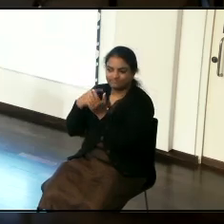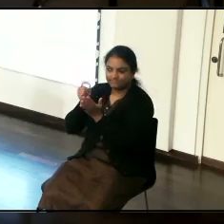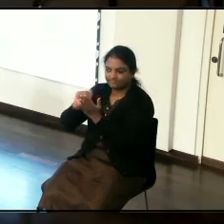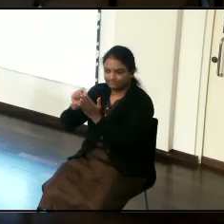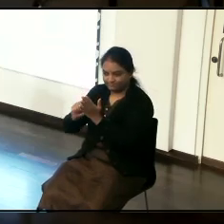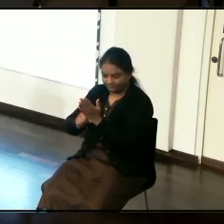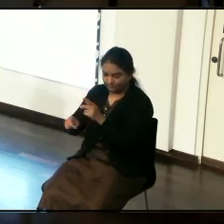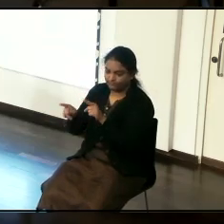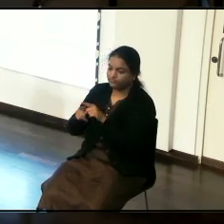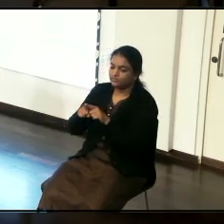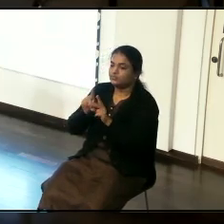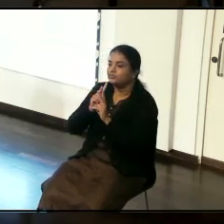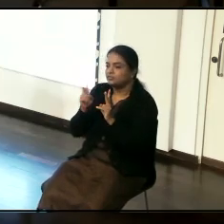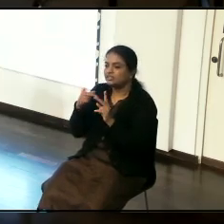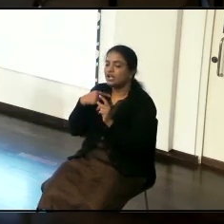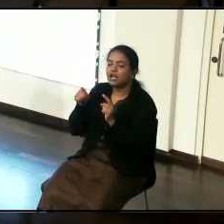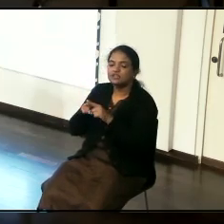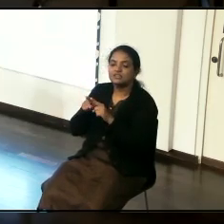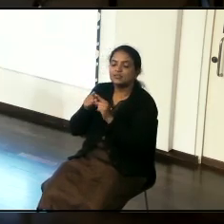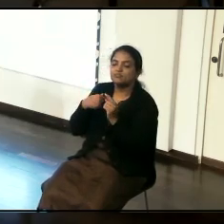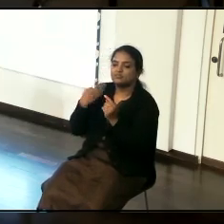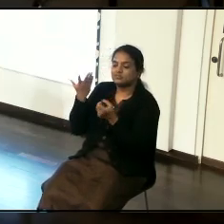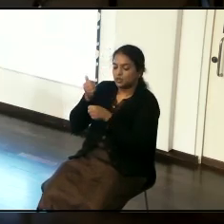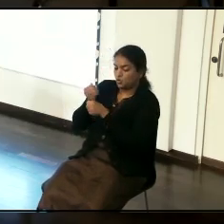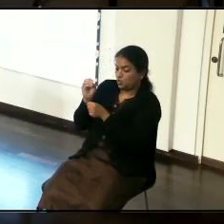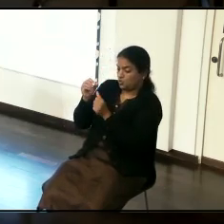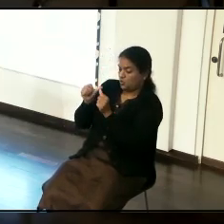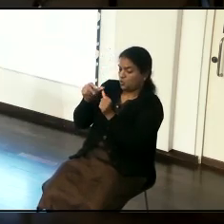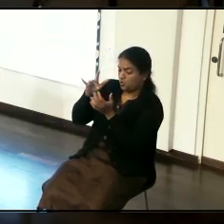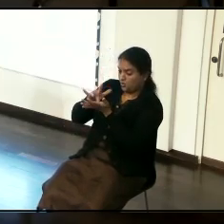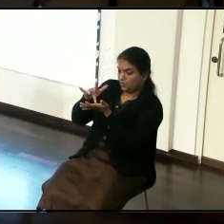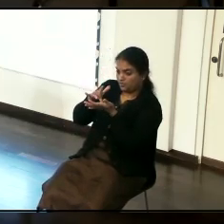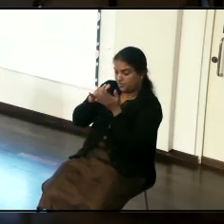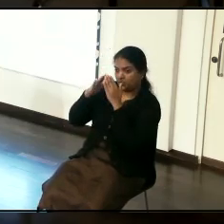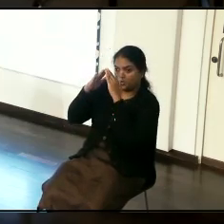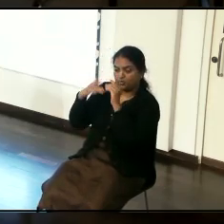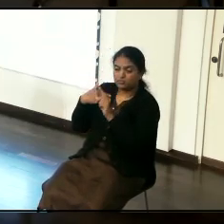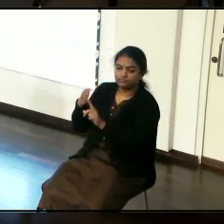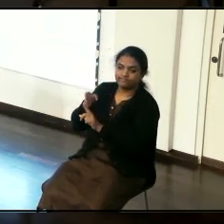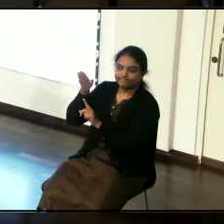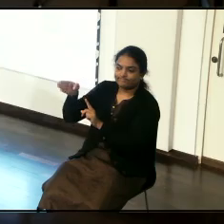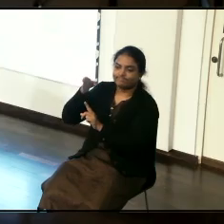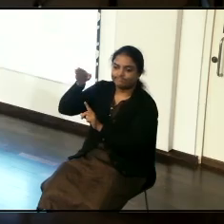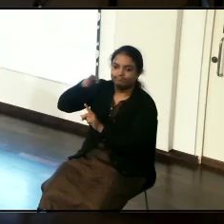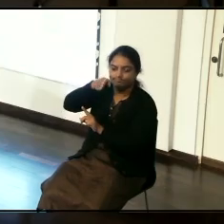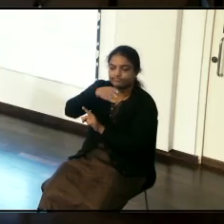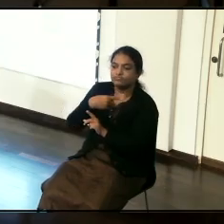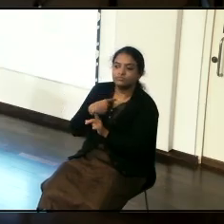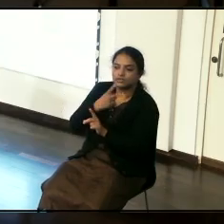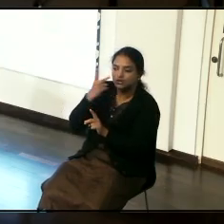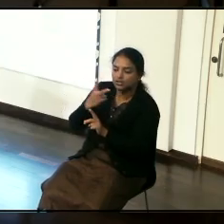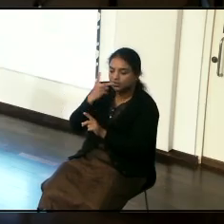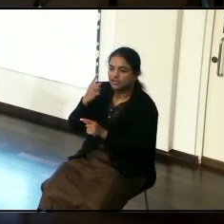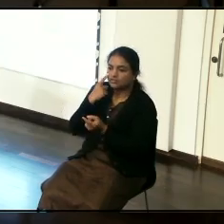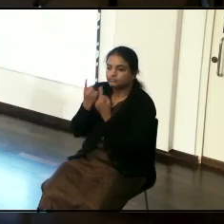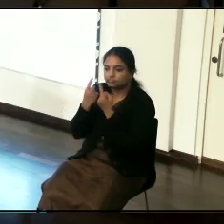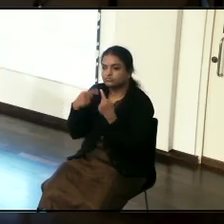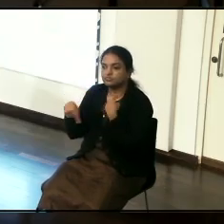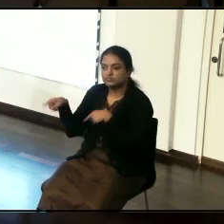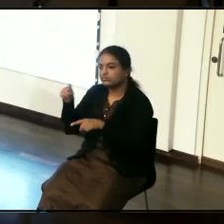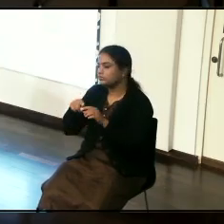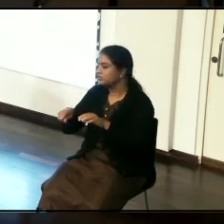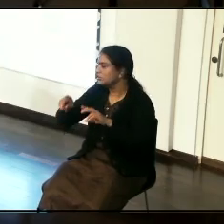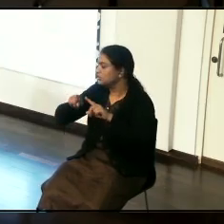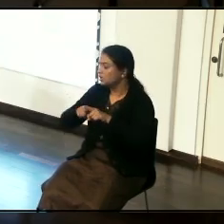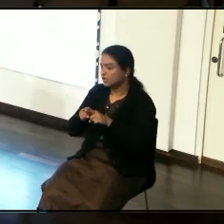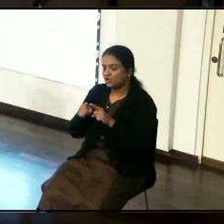there and going inside these homes. I have to say, Robert, the photographs that I took in the very initial stages were very